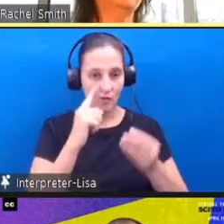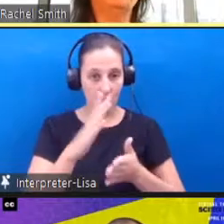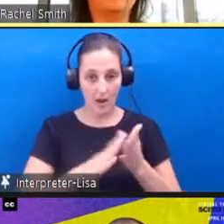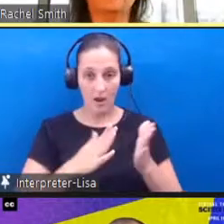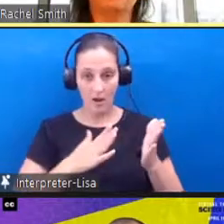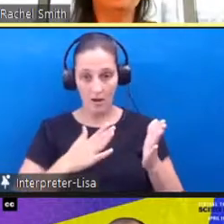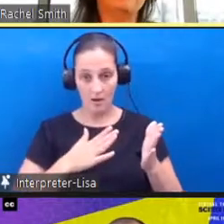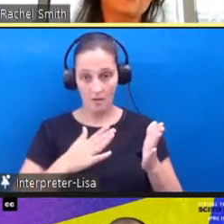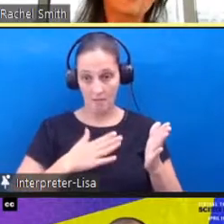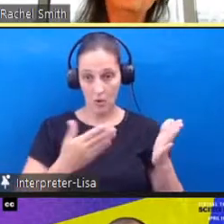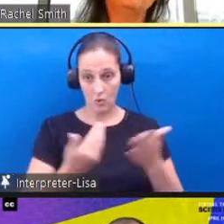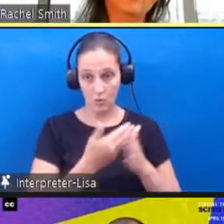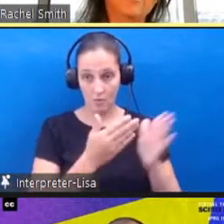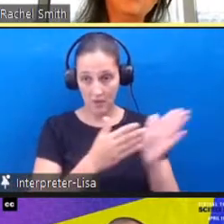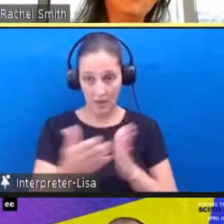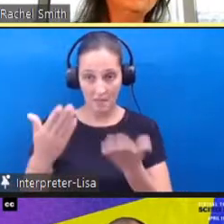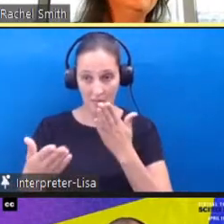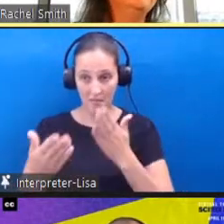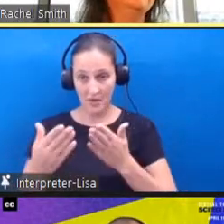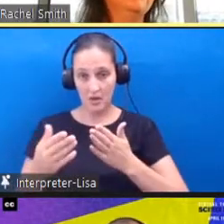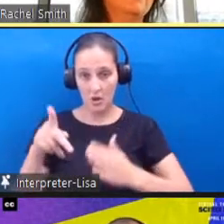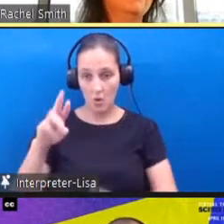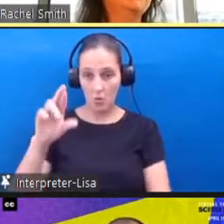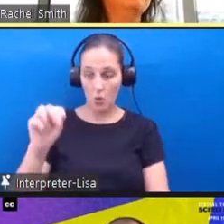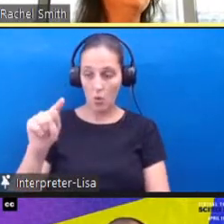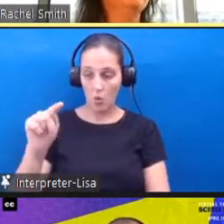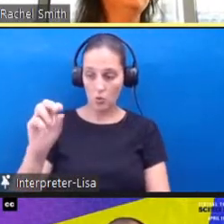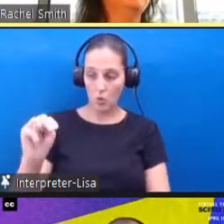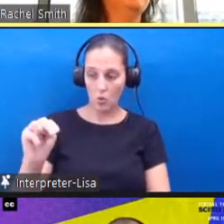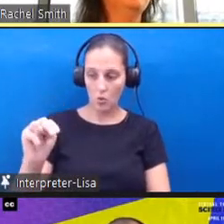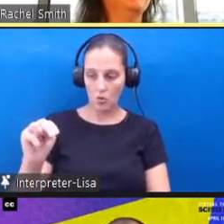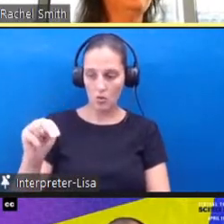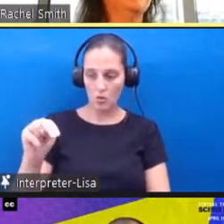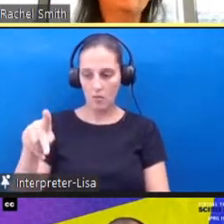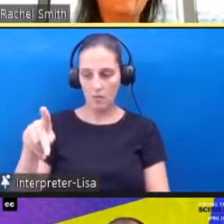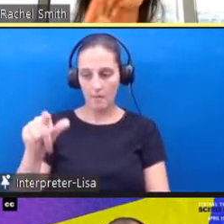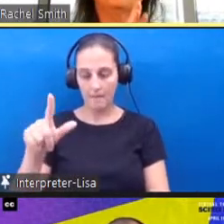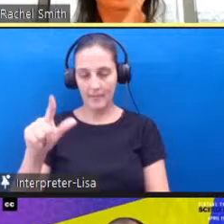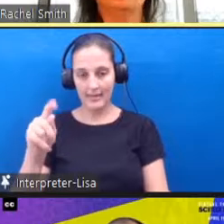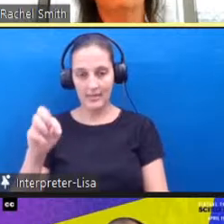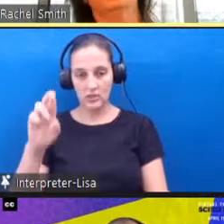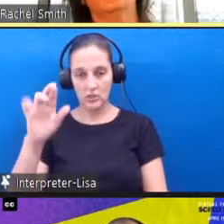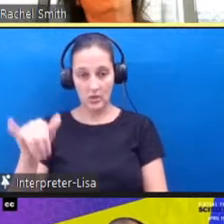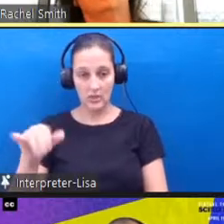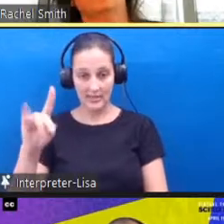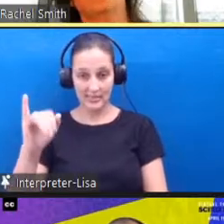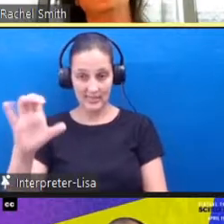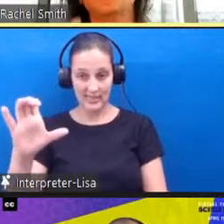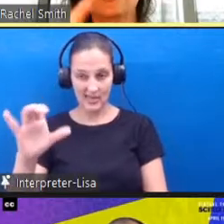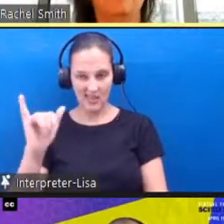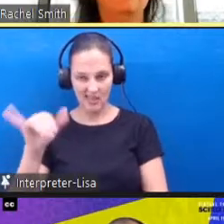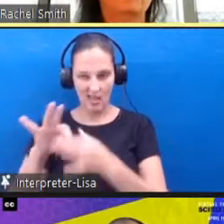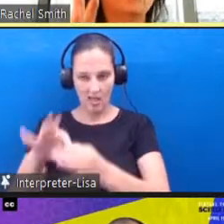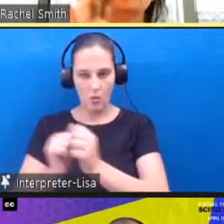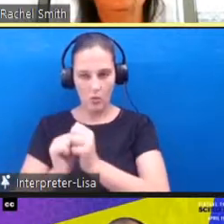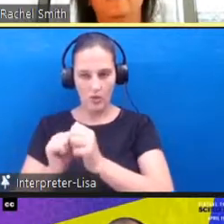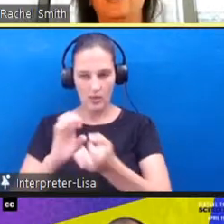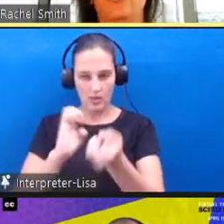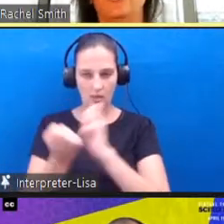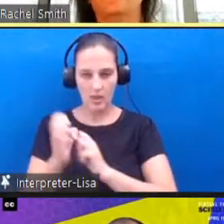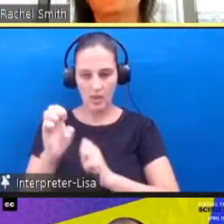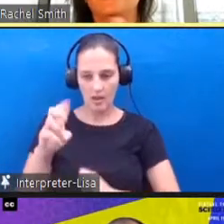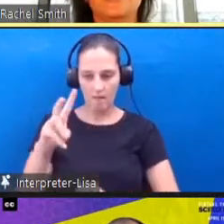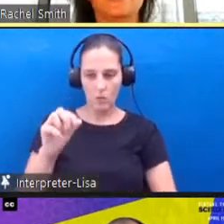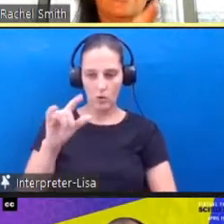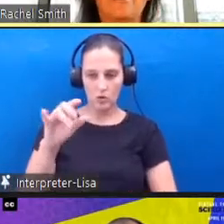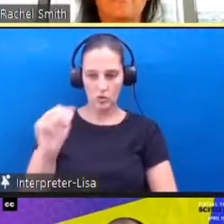with protoplanetary disks like I do now. It would definitely be with that stage of evolution. So I'm interested in the